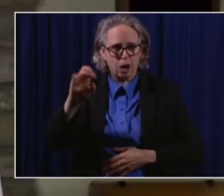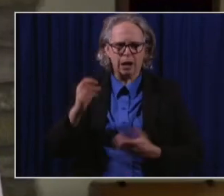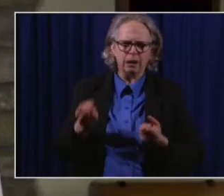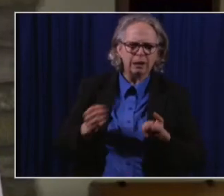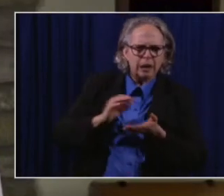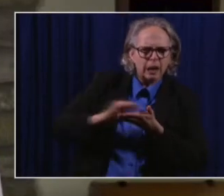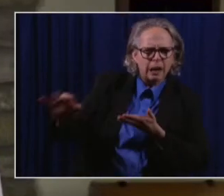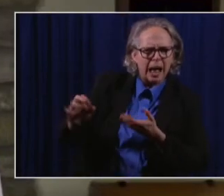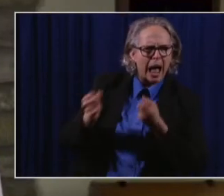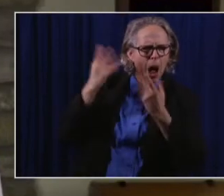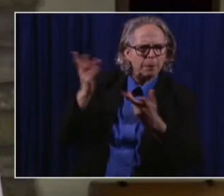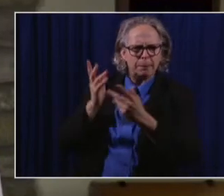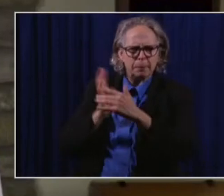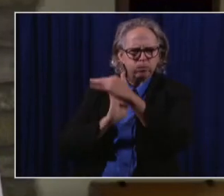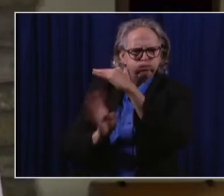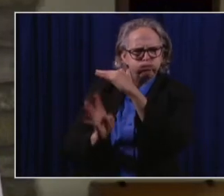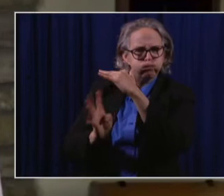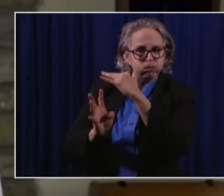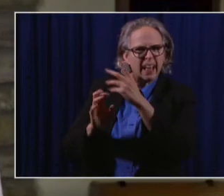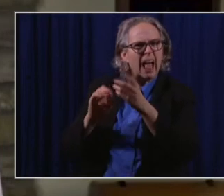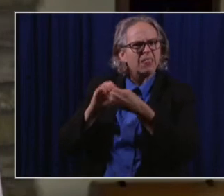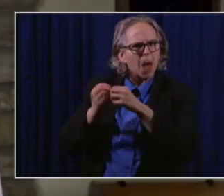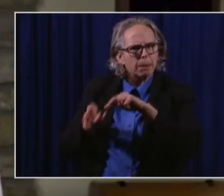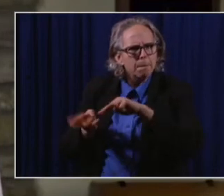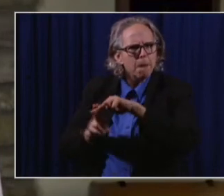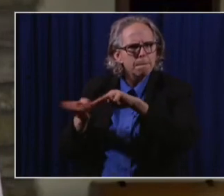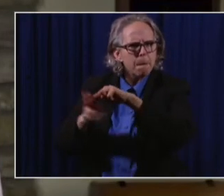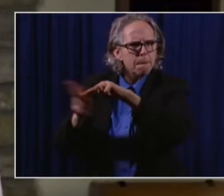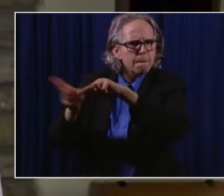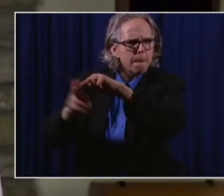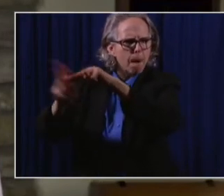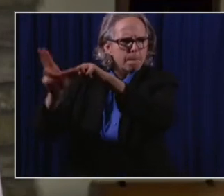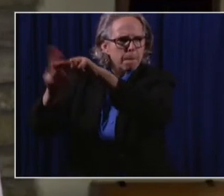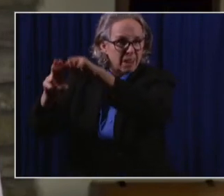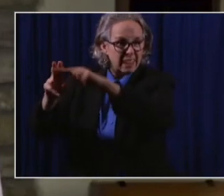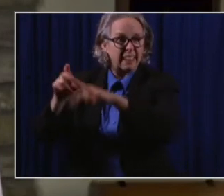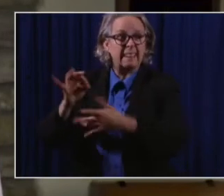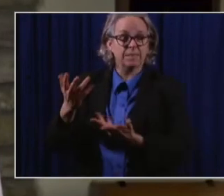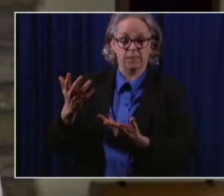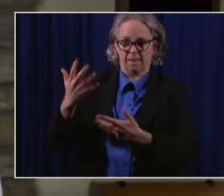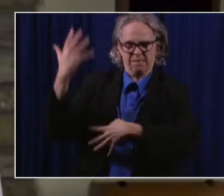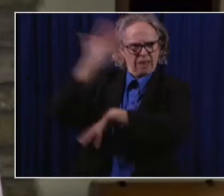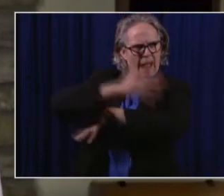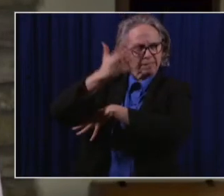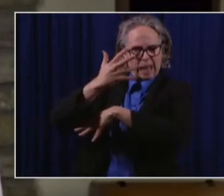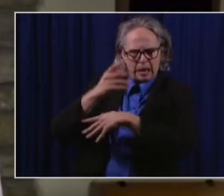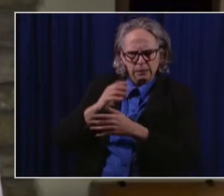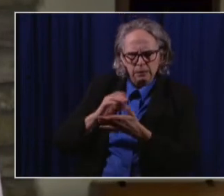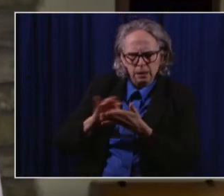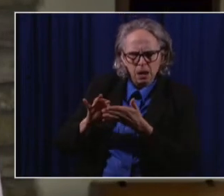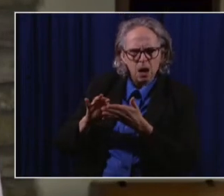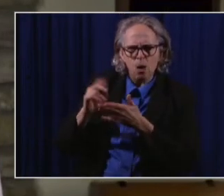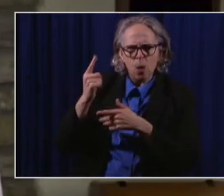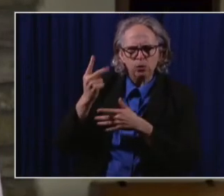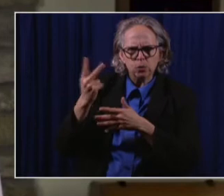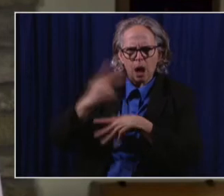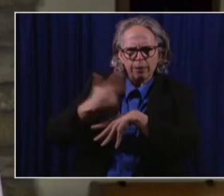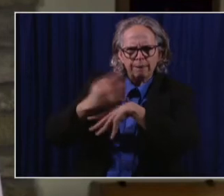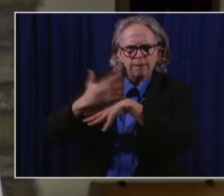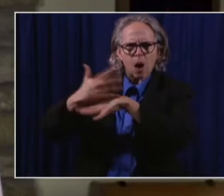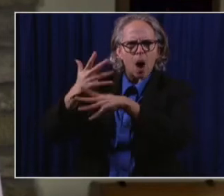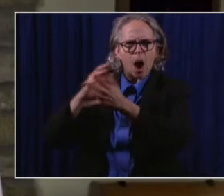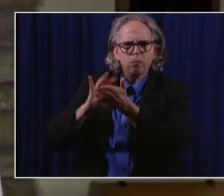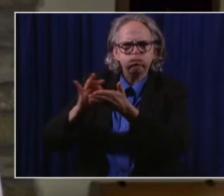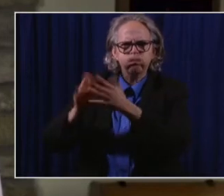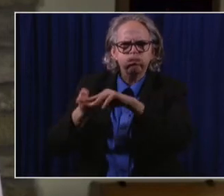COVID-like illness. This is flagged if there is an increasing trend of at least 5 consecutive days in either the number of visits to the emergency department with